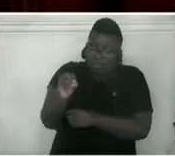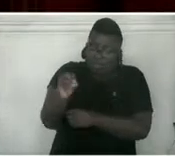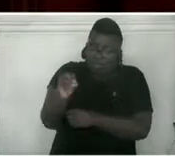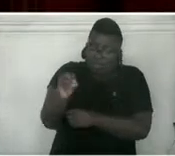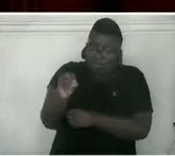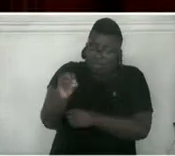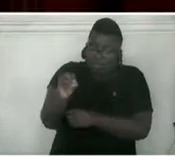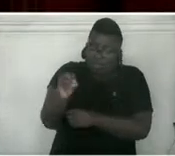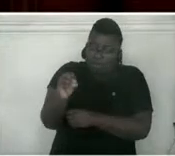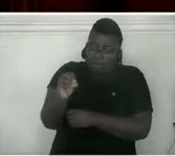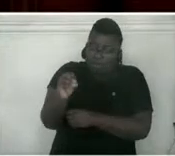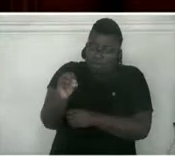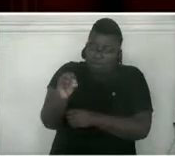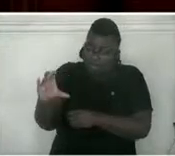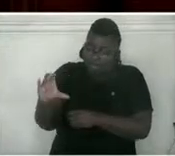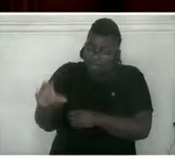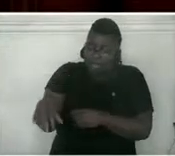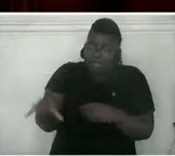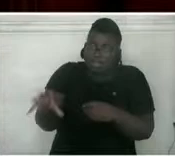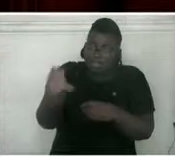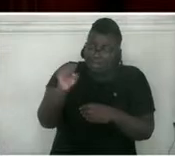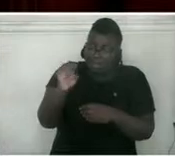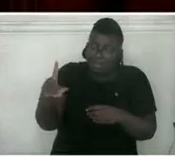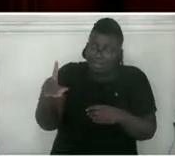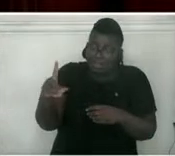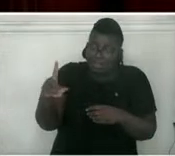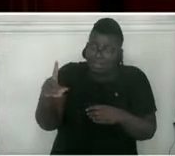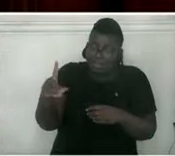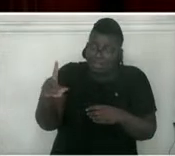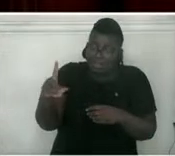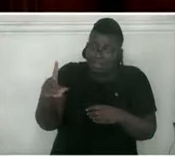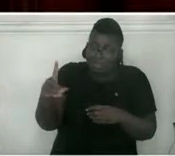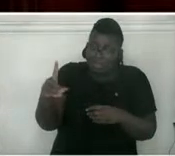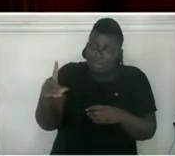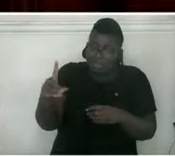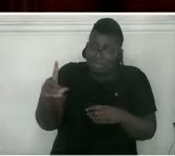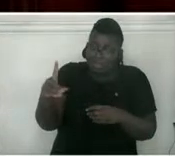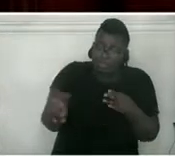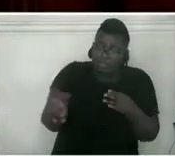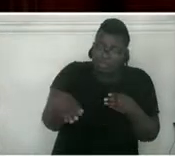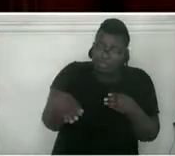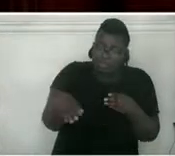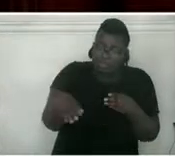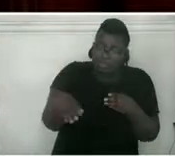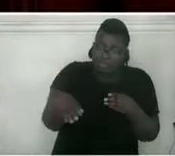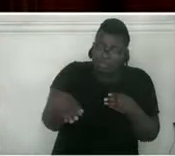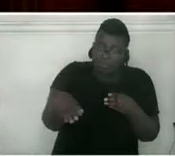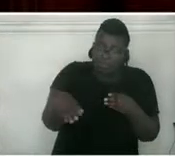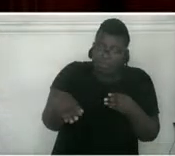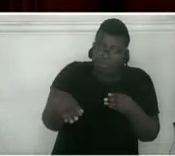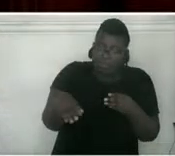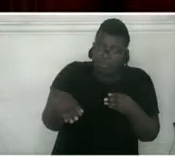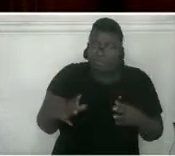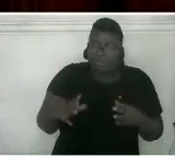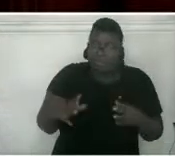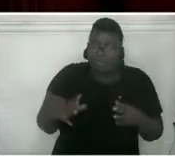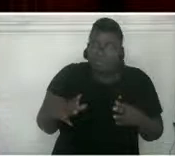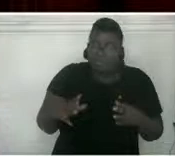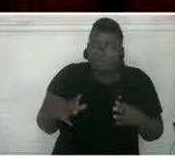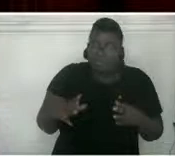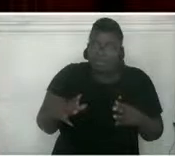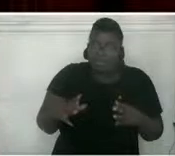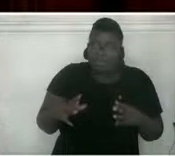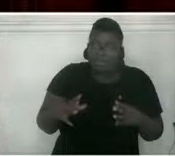be harvested and ready for the next plant. The program targets about